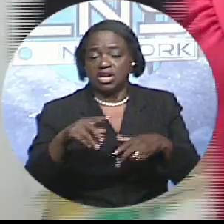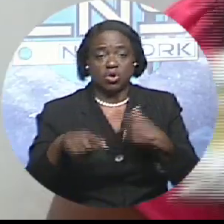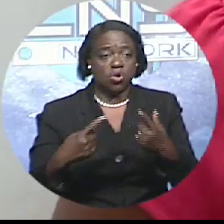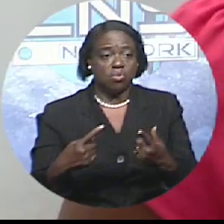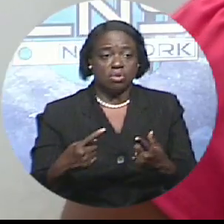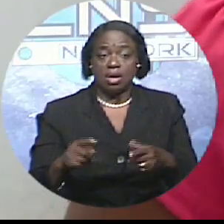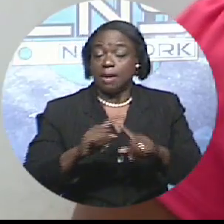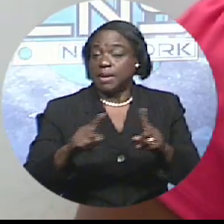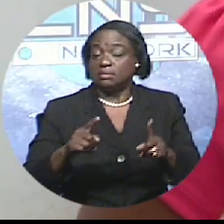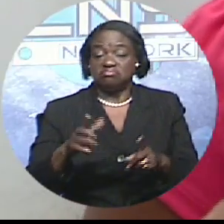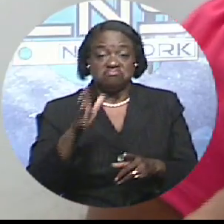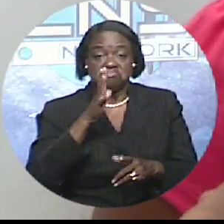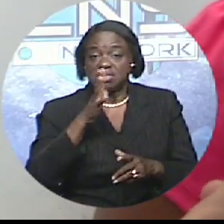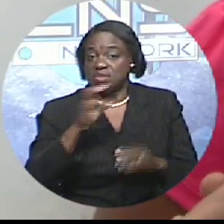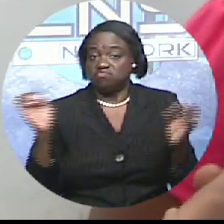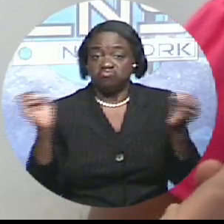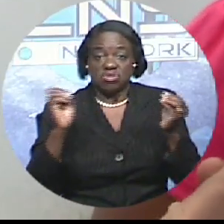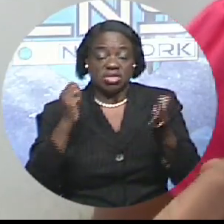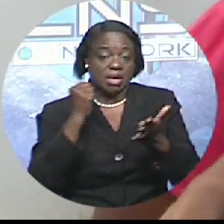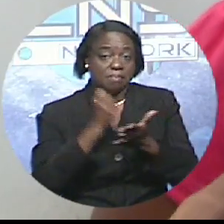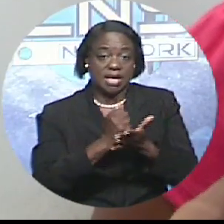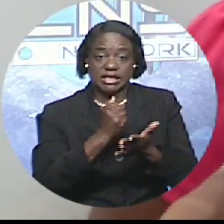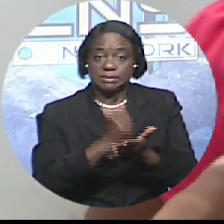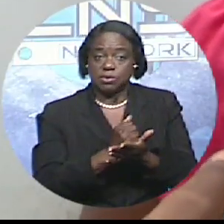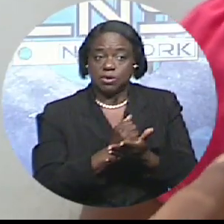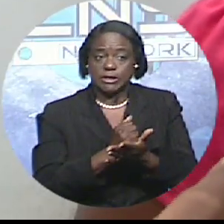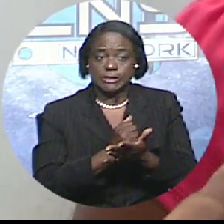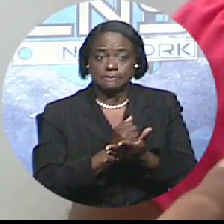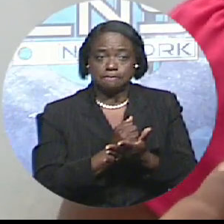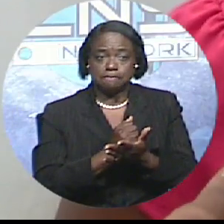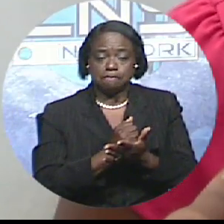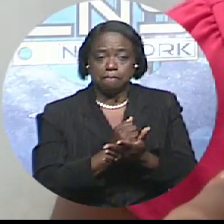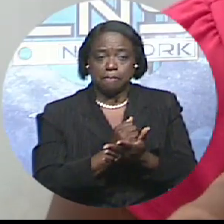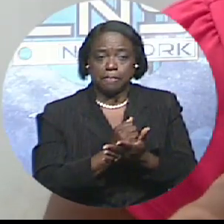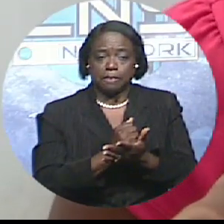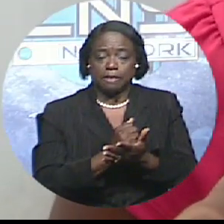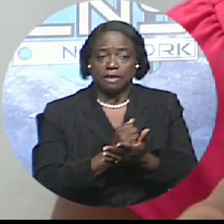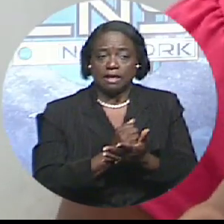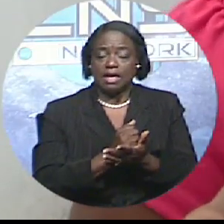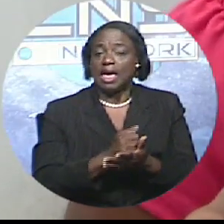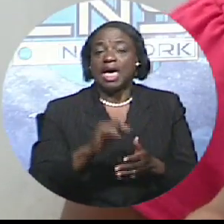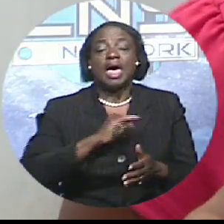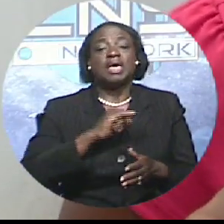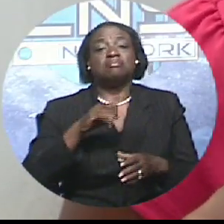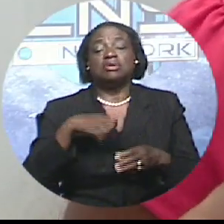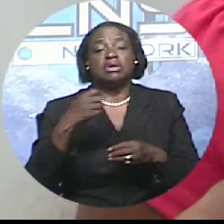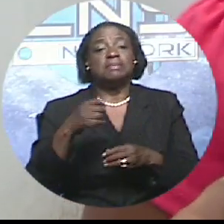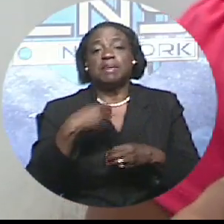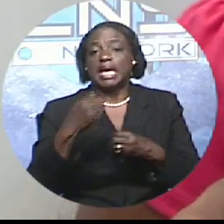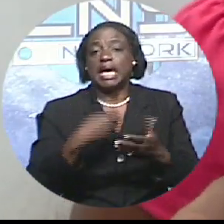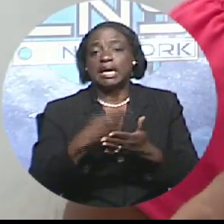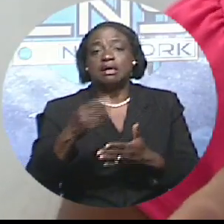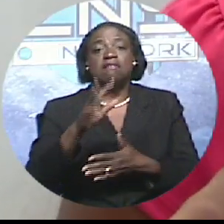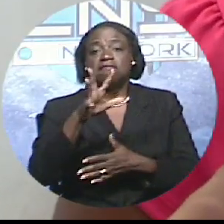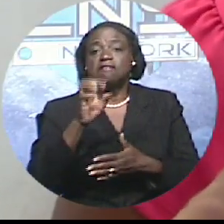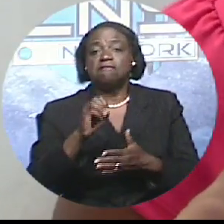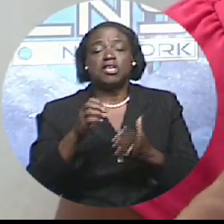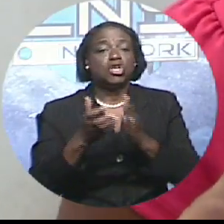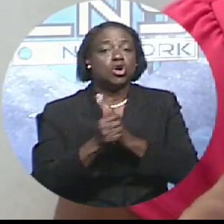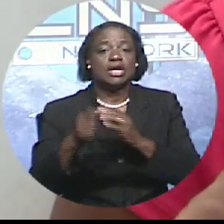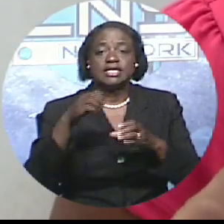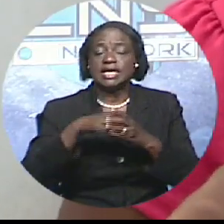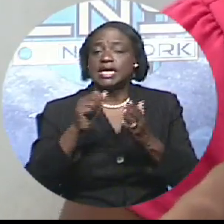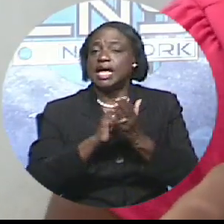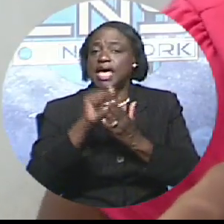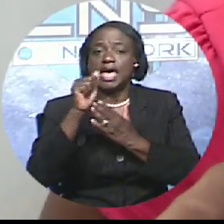emergency fee that taking advantage of that, because that's $200 and I already paid $50 from April and I